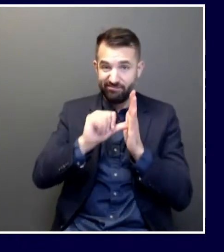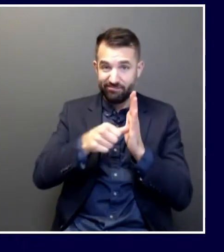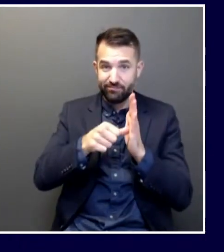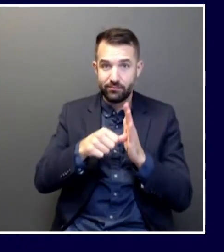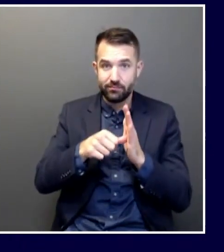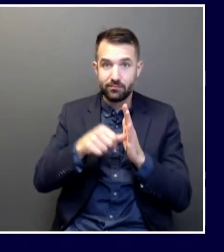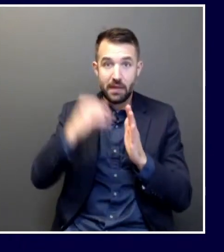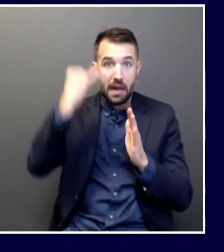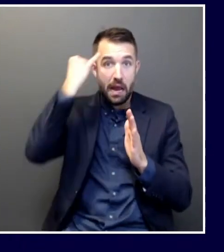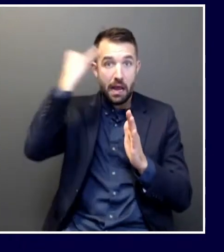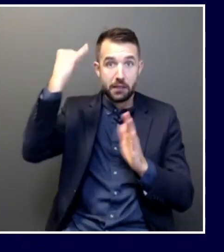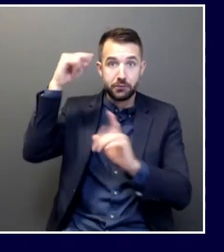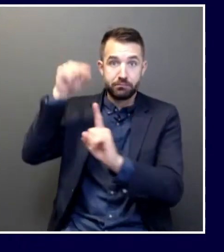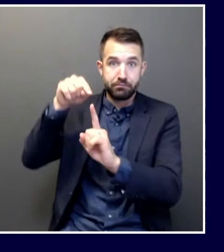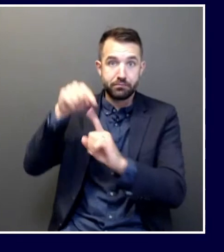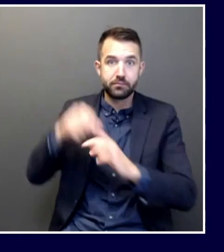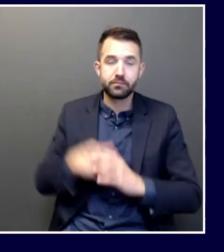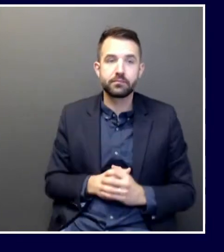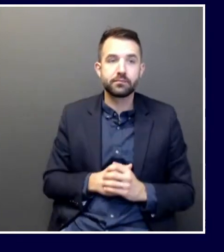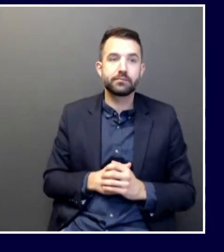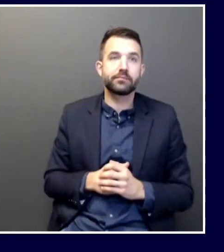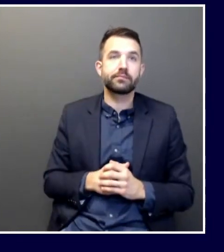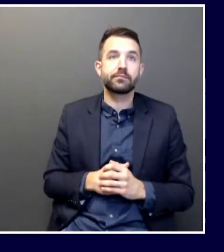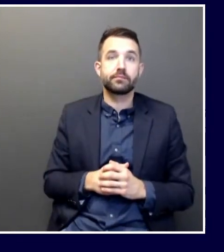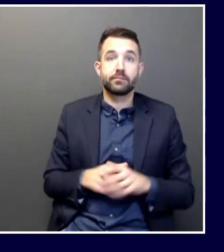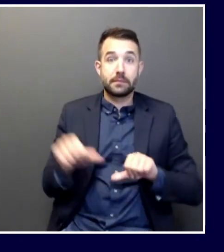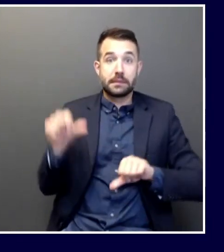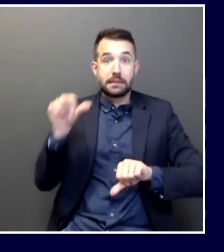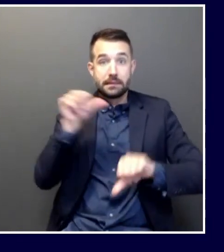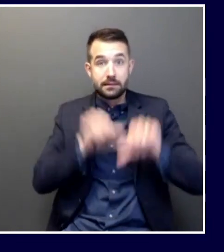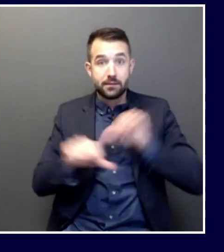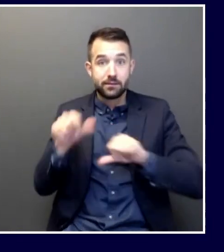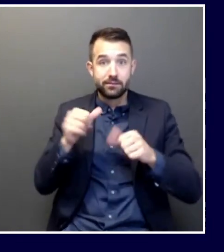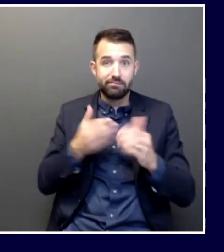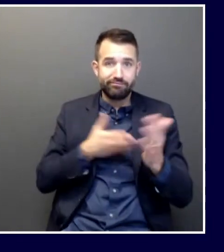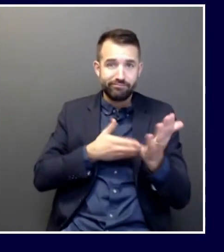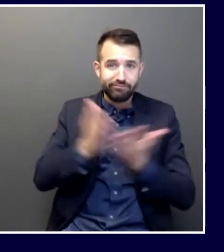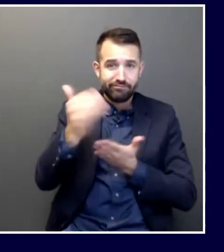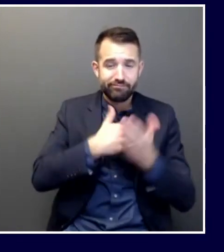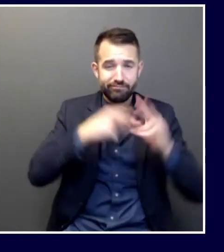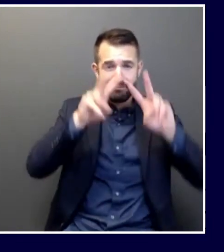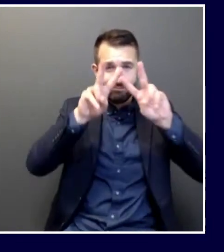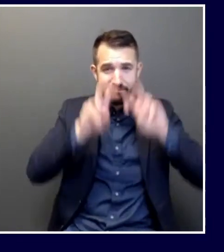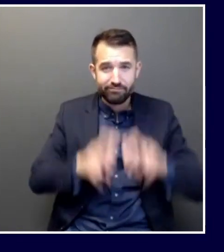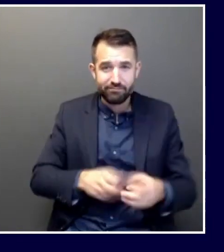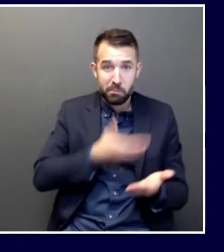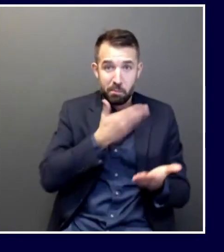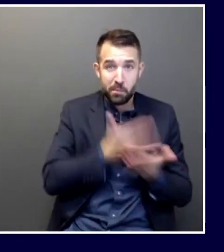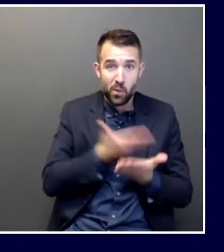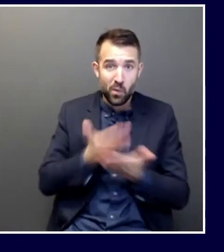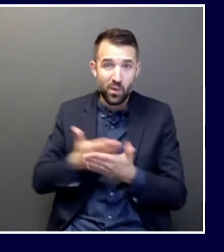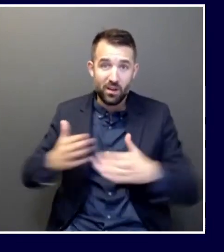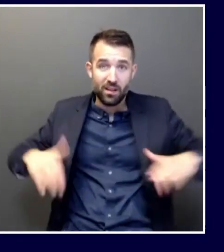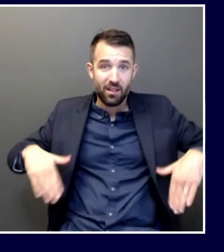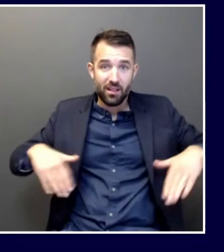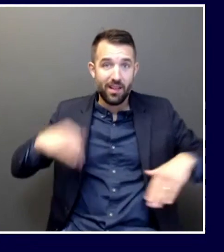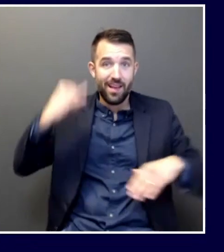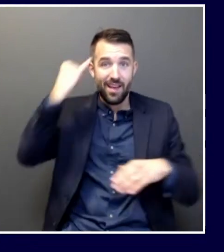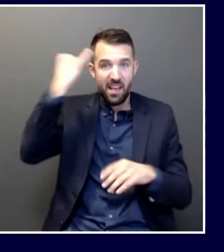data, and that I've compared notes with counterparts and across the country and some other